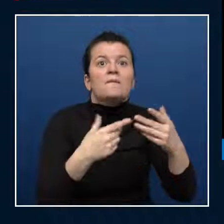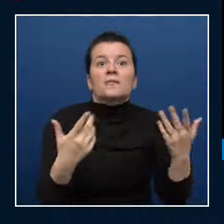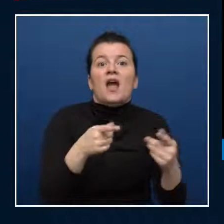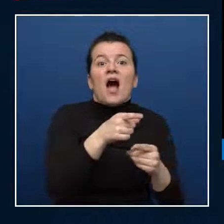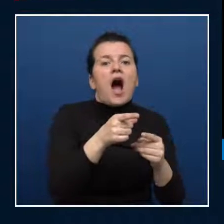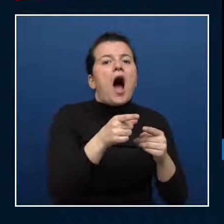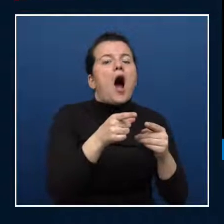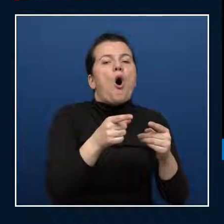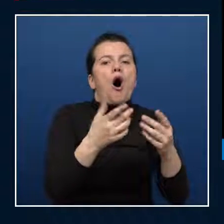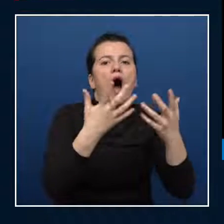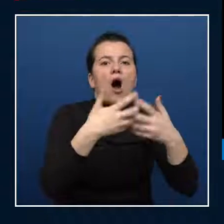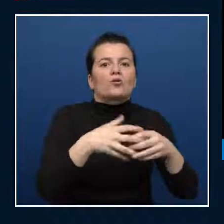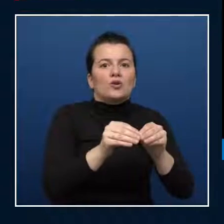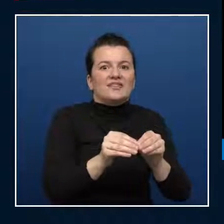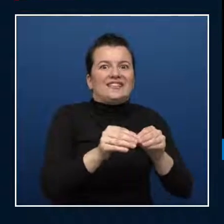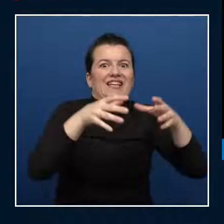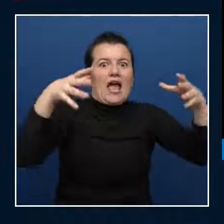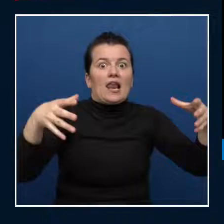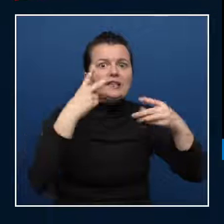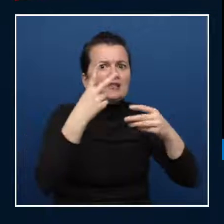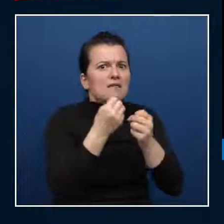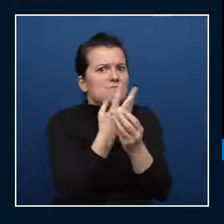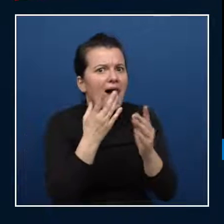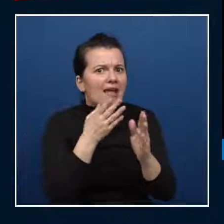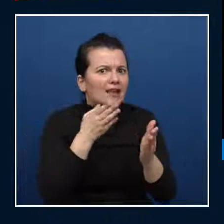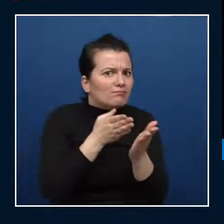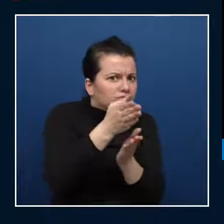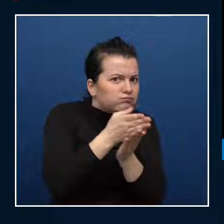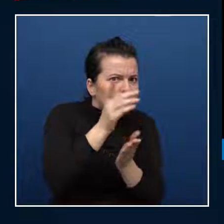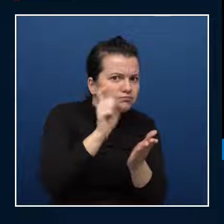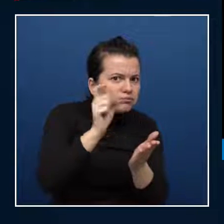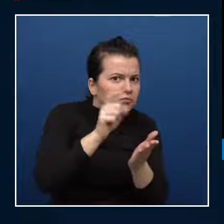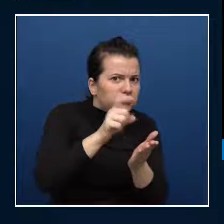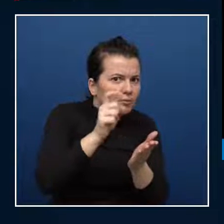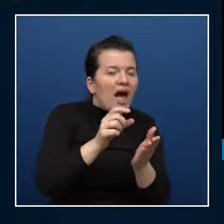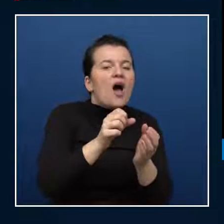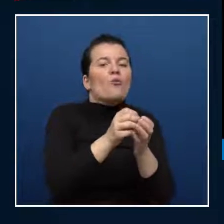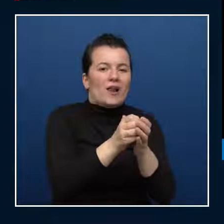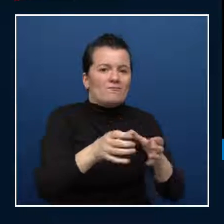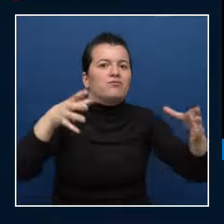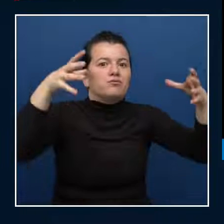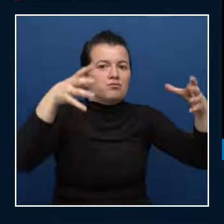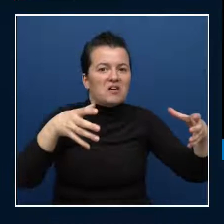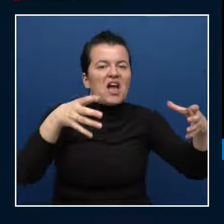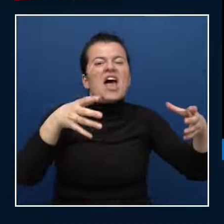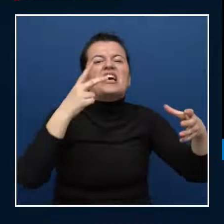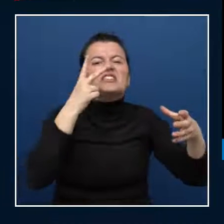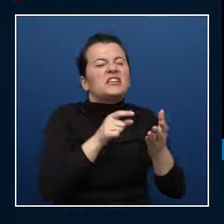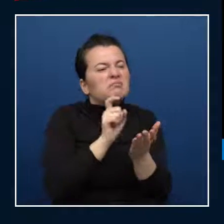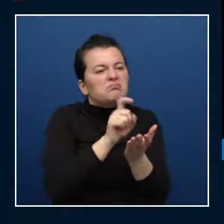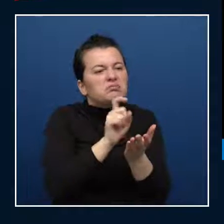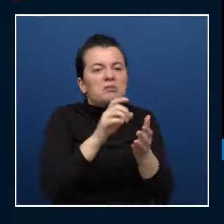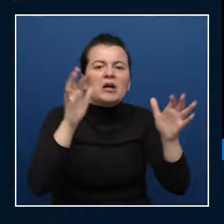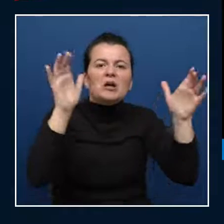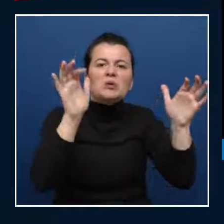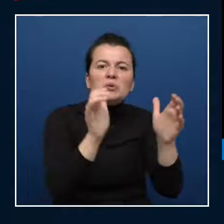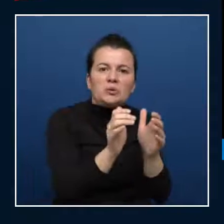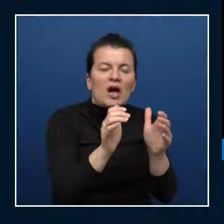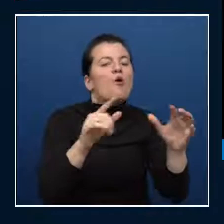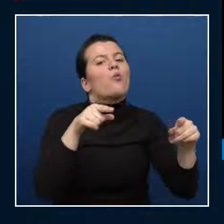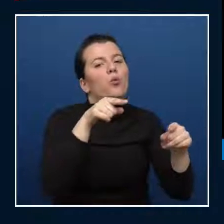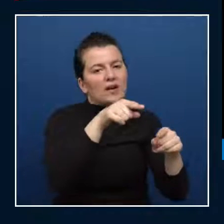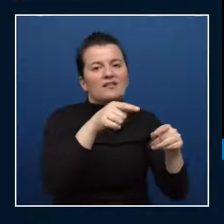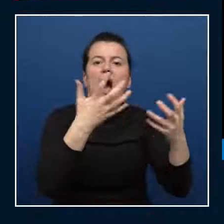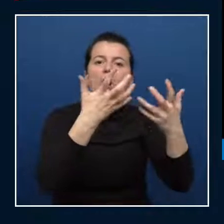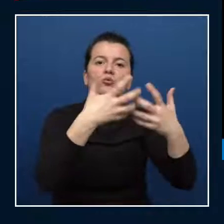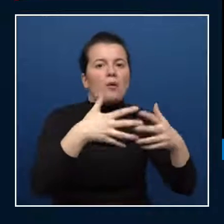that maximum amount of instances. Then when the traffic actually subsides and there's less traffic going, it will go back down to the appropriate